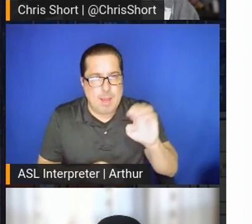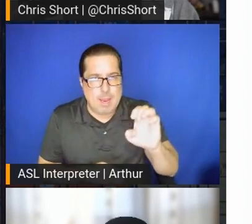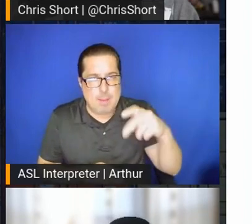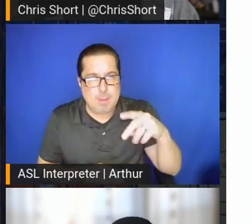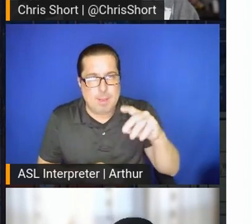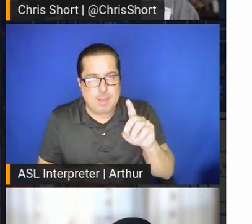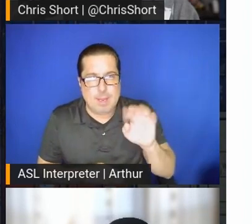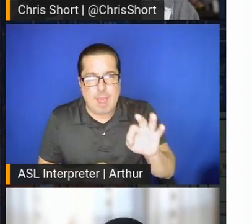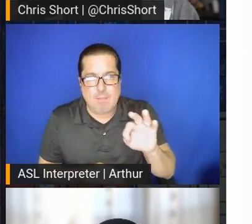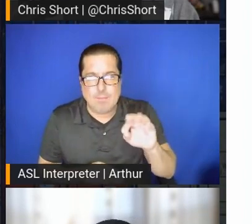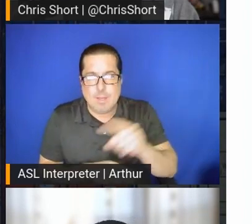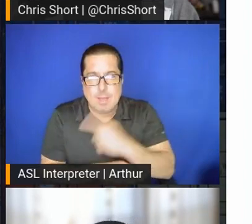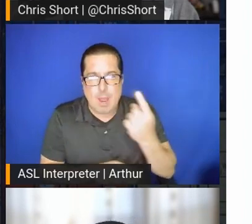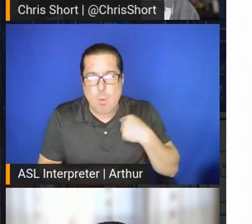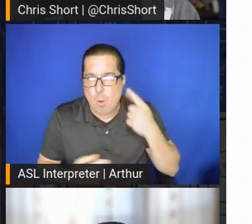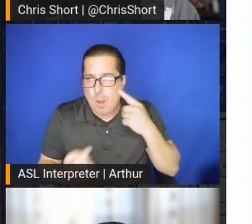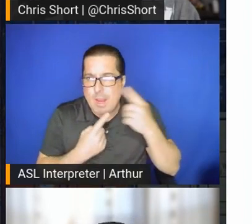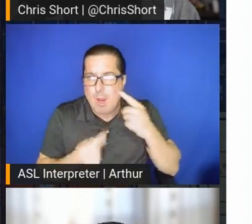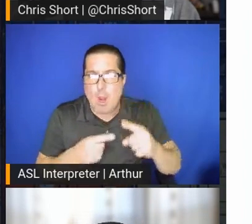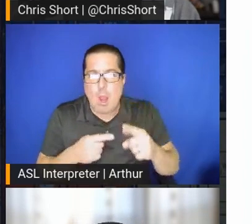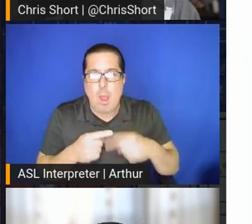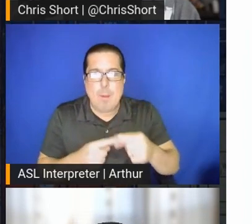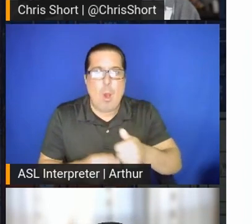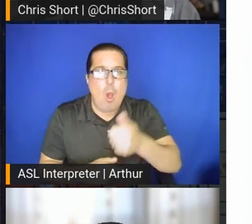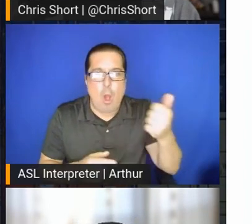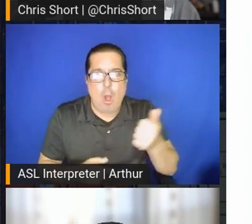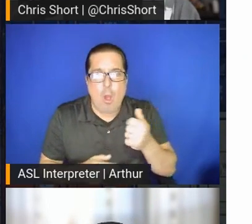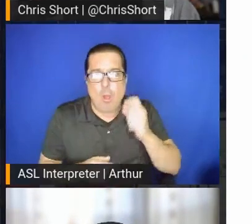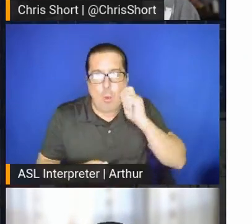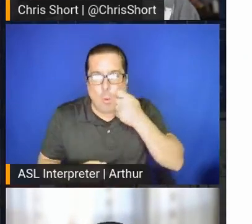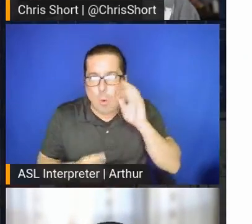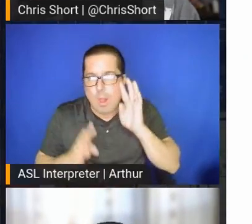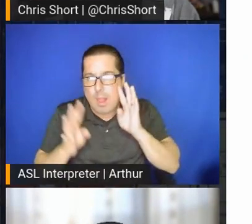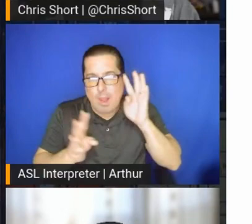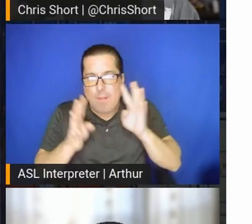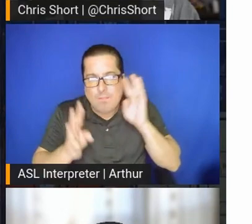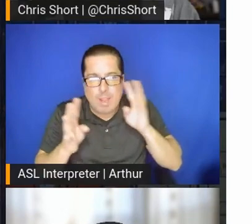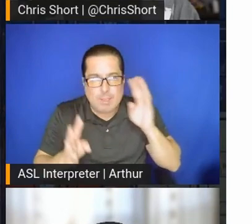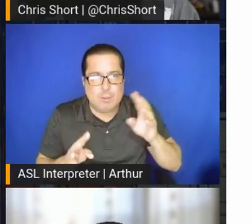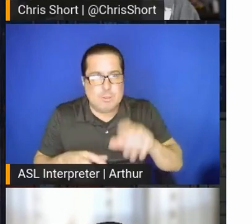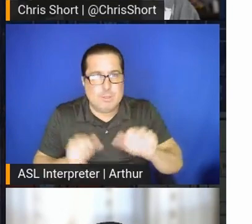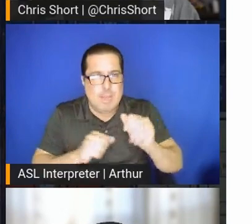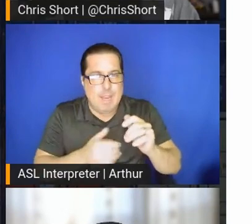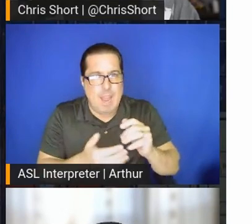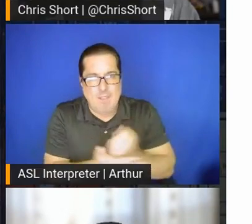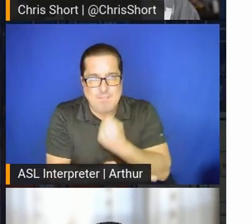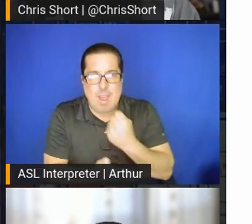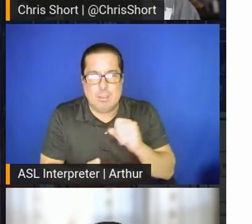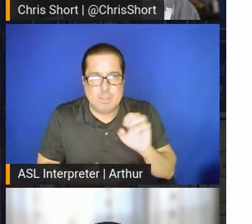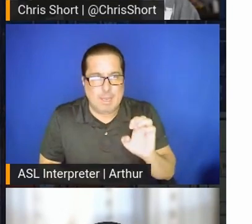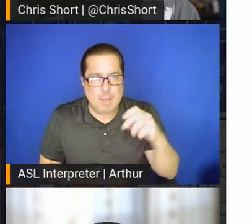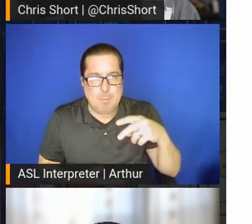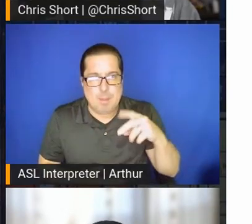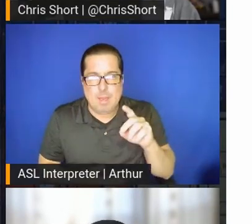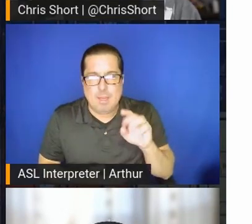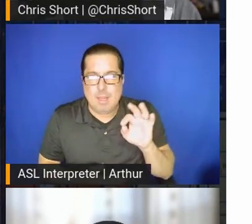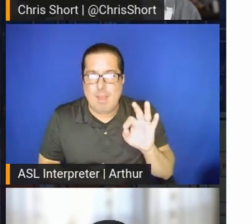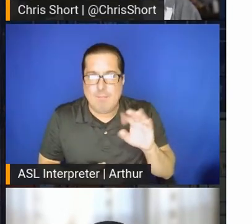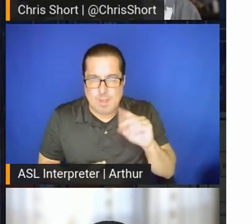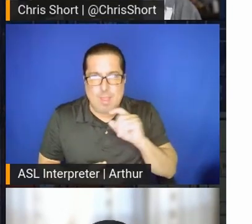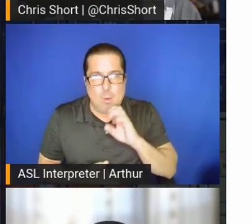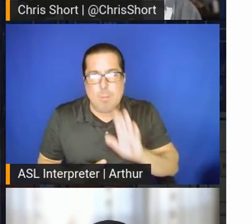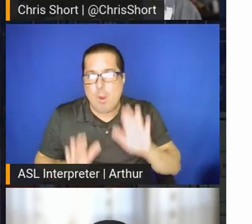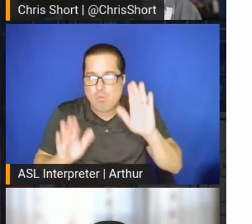going to be hearing about lots of other really cool innovations taking advantage of eBPF, and I think that's going to be a really great